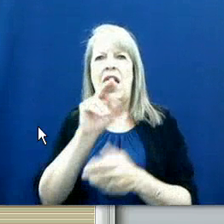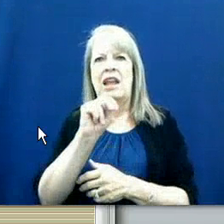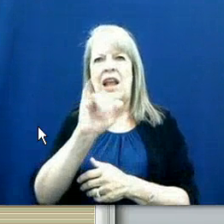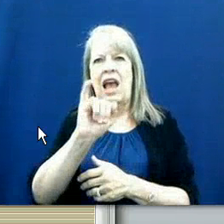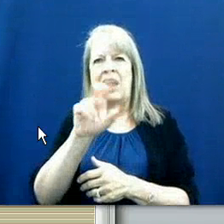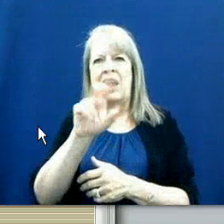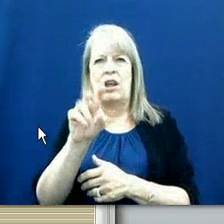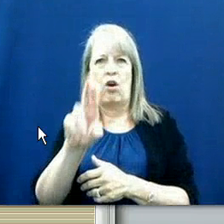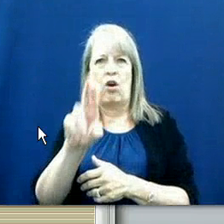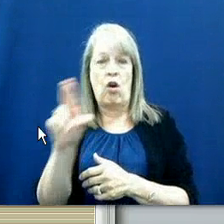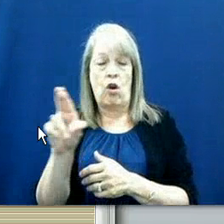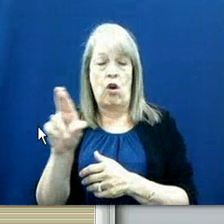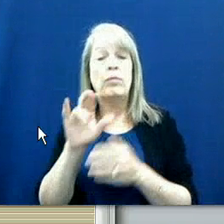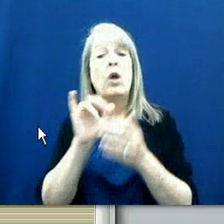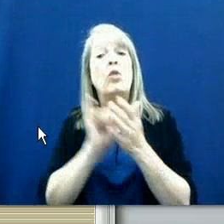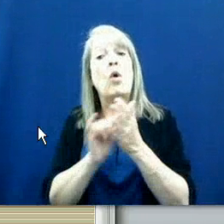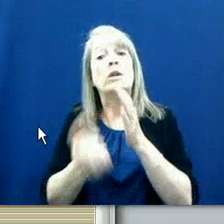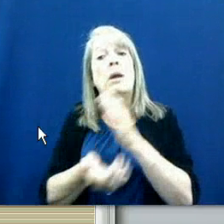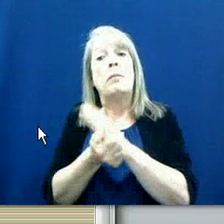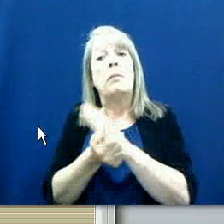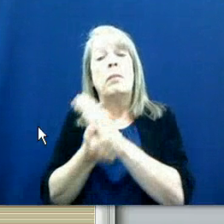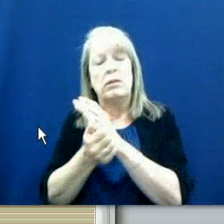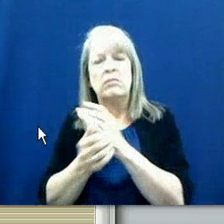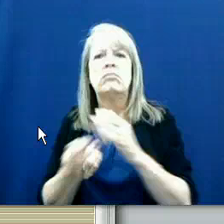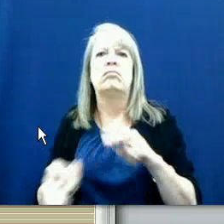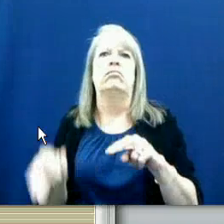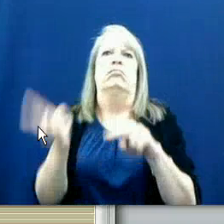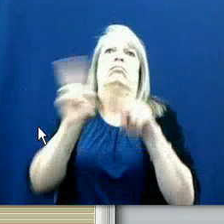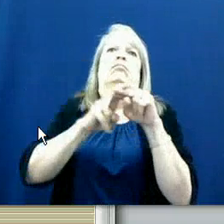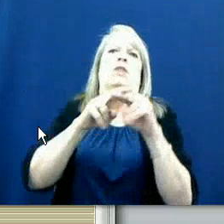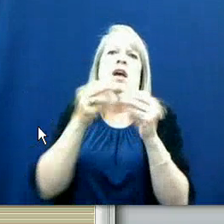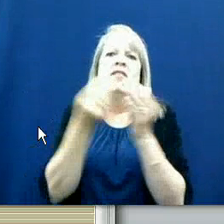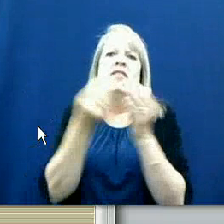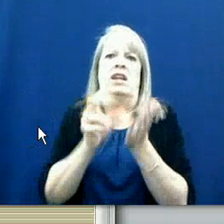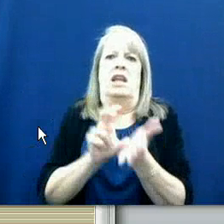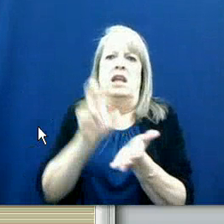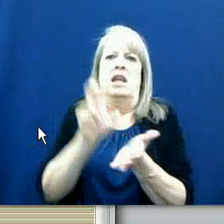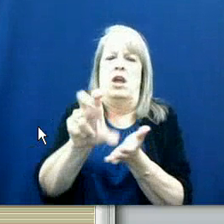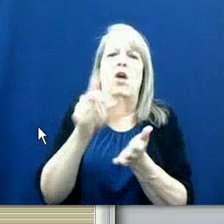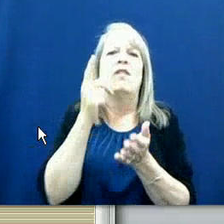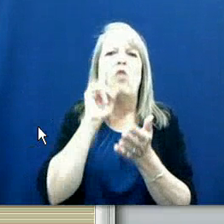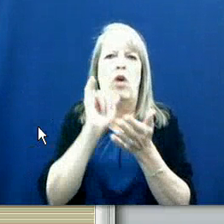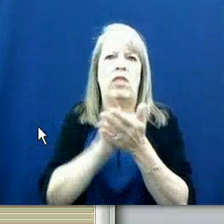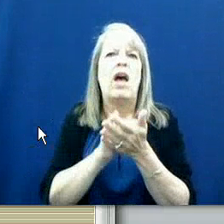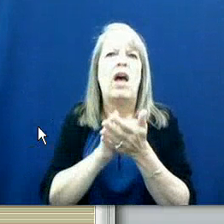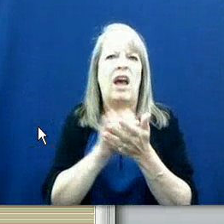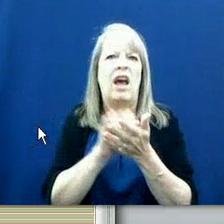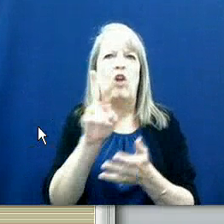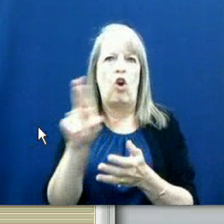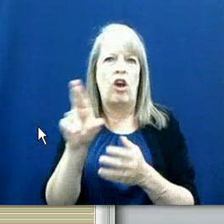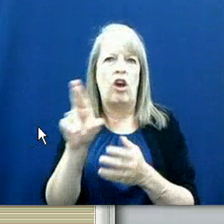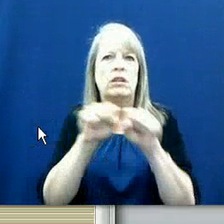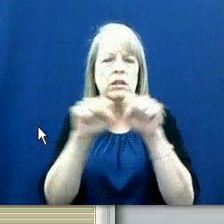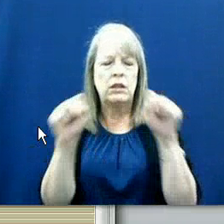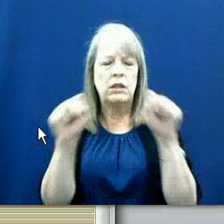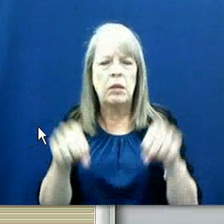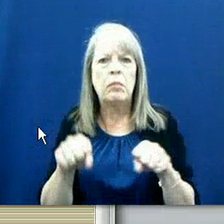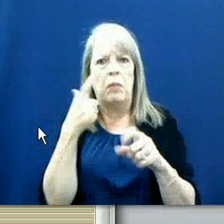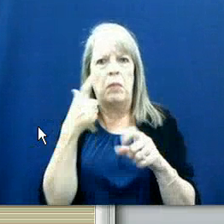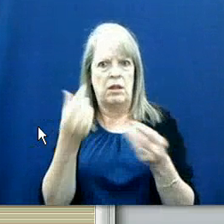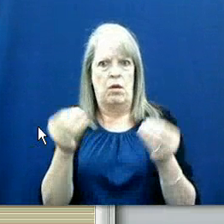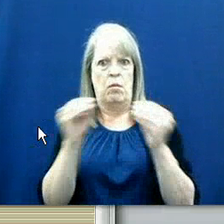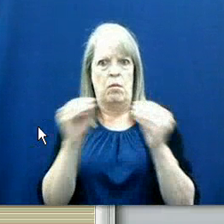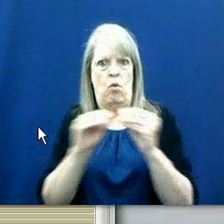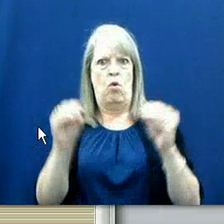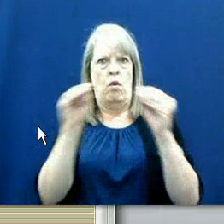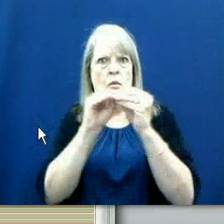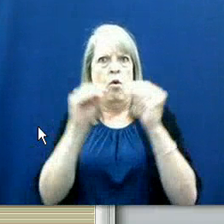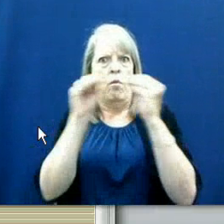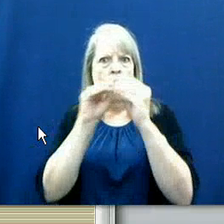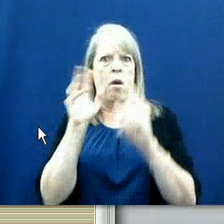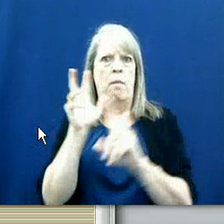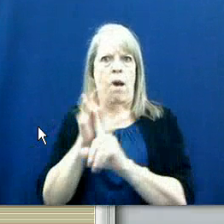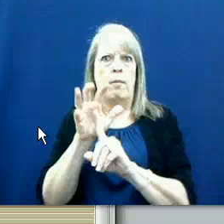amendments also significantly increased funding for the public rehabilitation system to match its growing popularity.